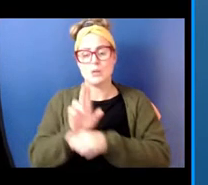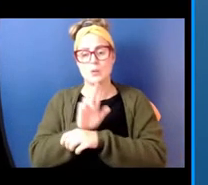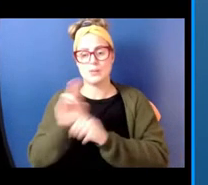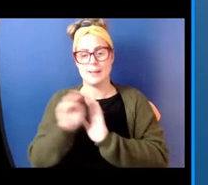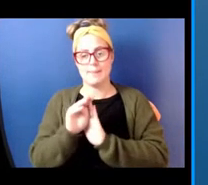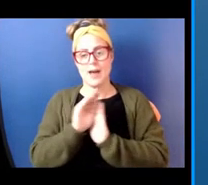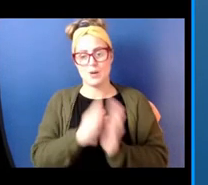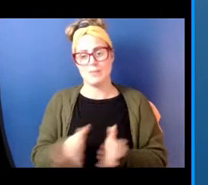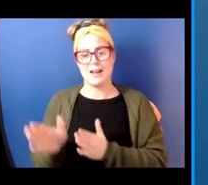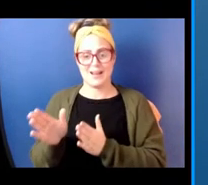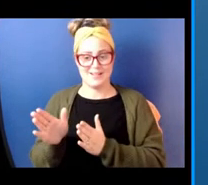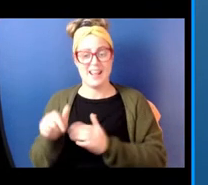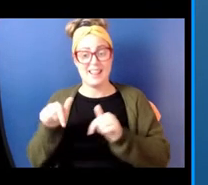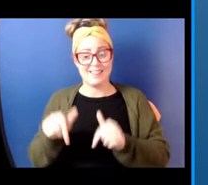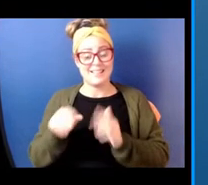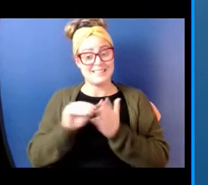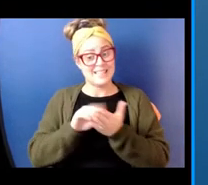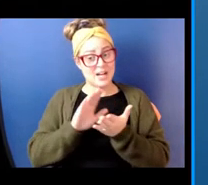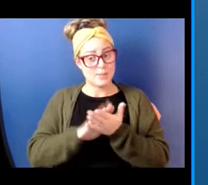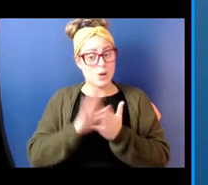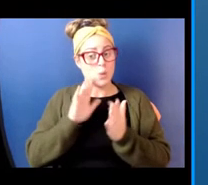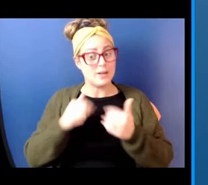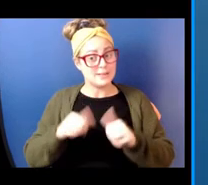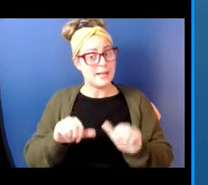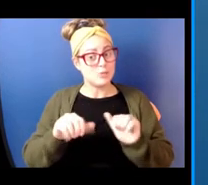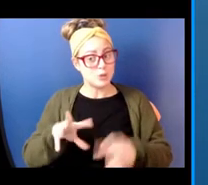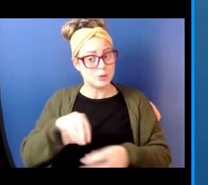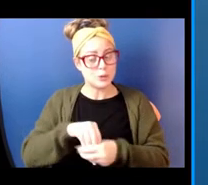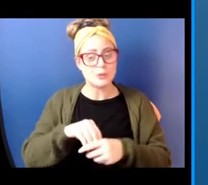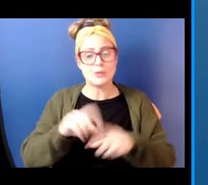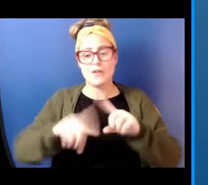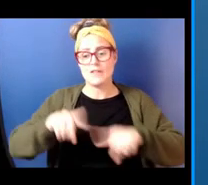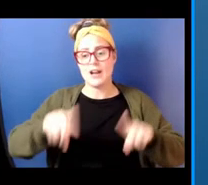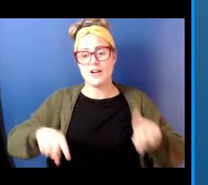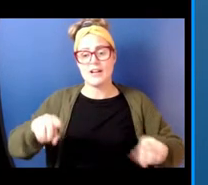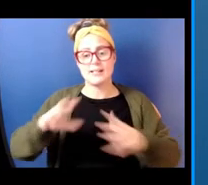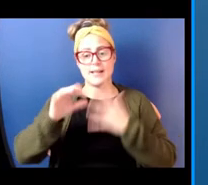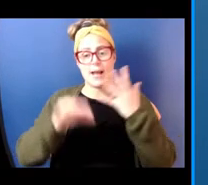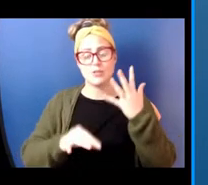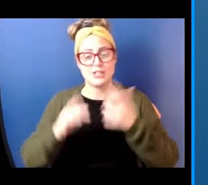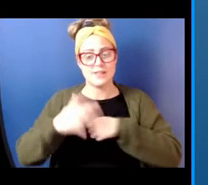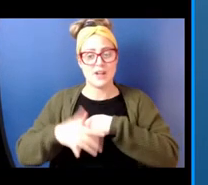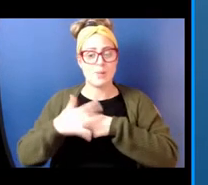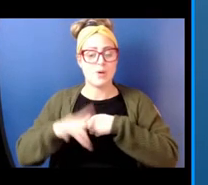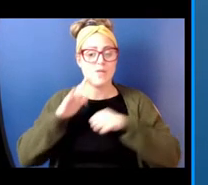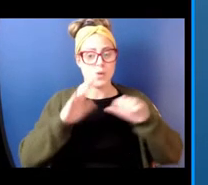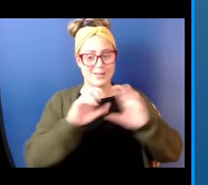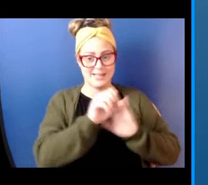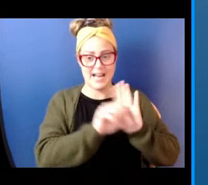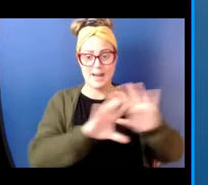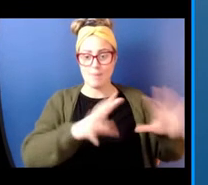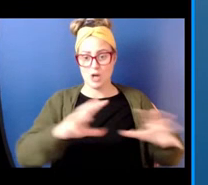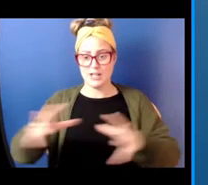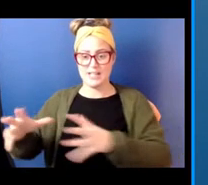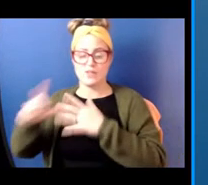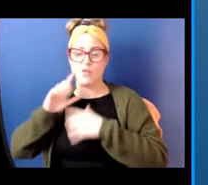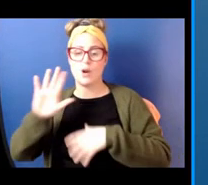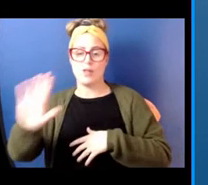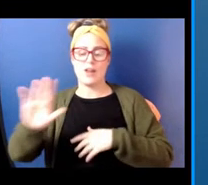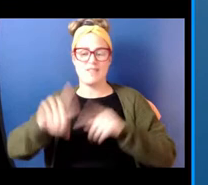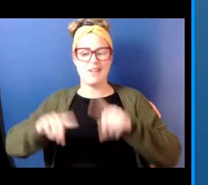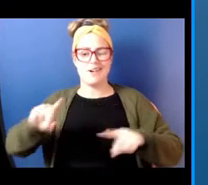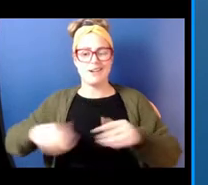attempts to include the various options available to State parties for their various steps in the process